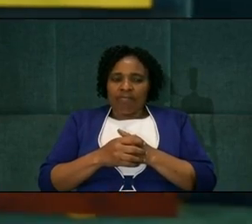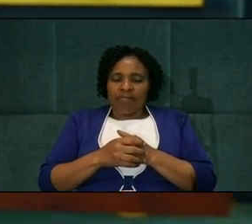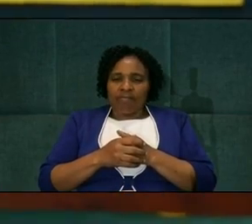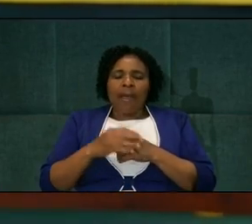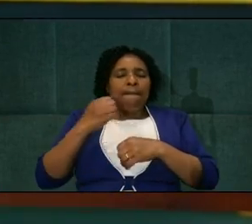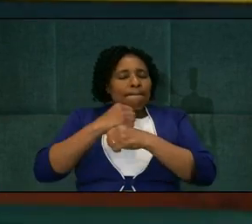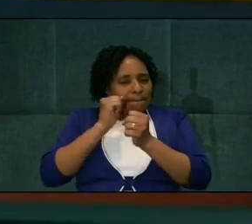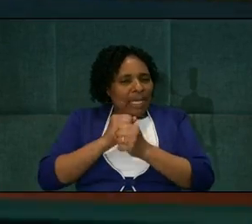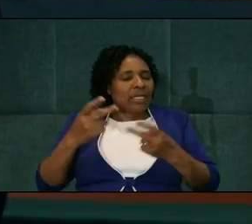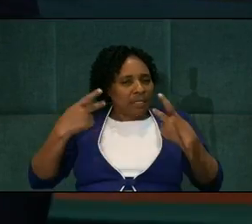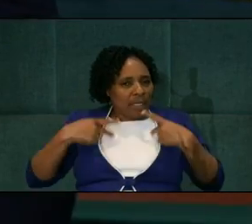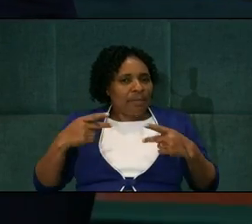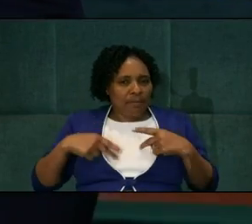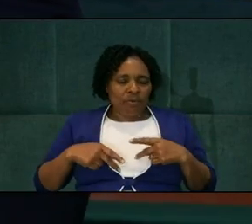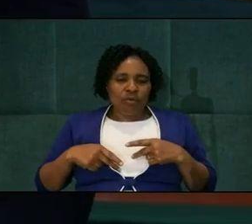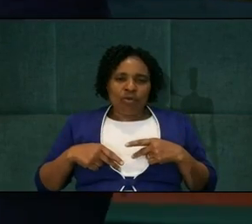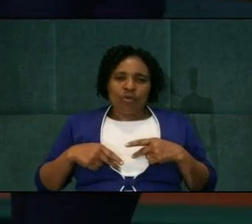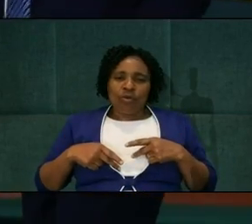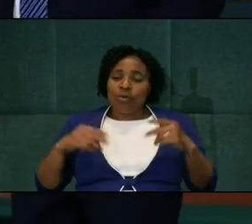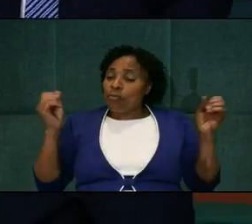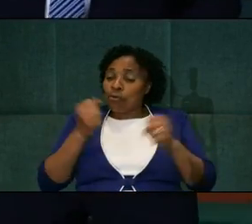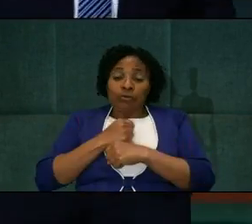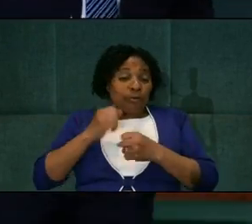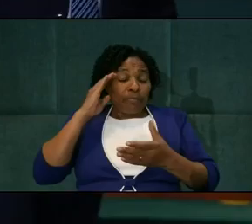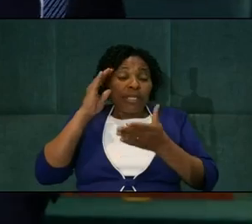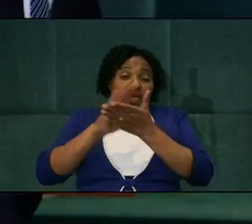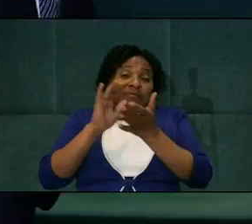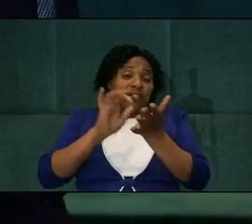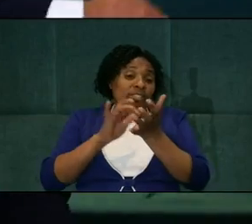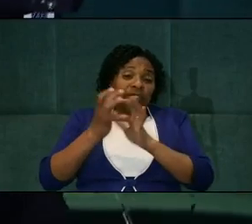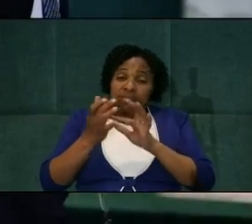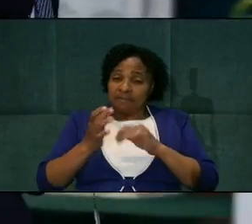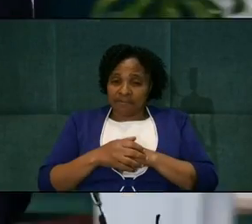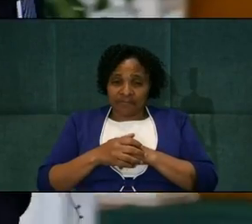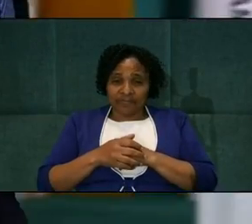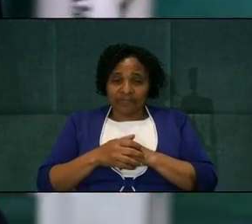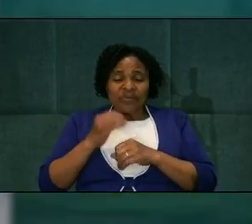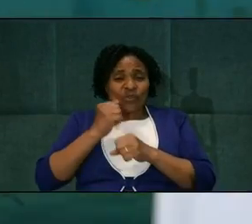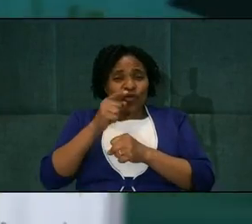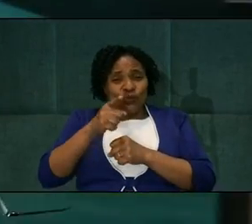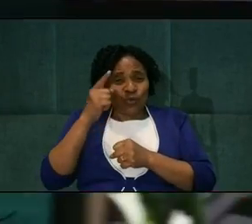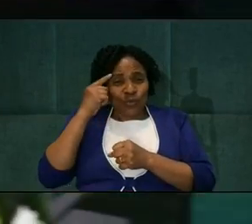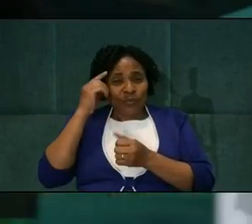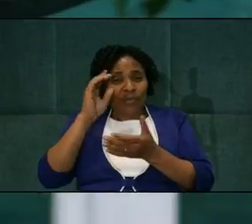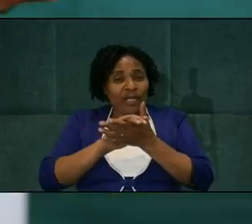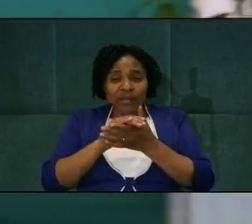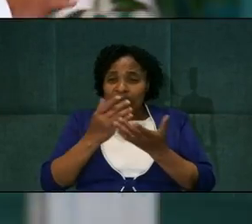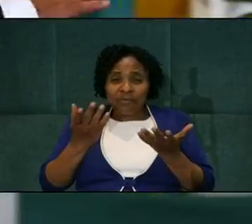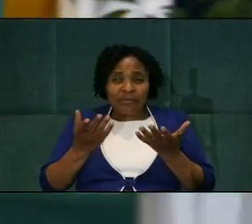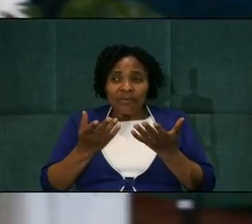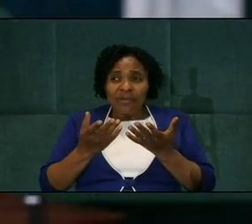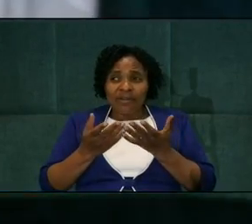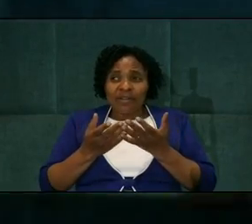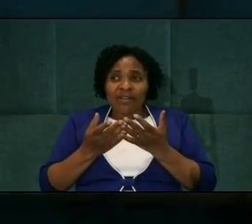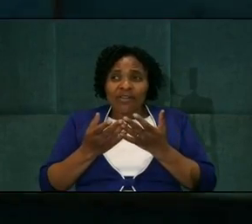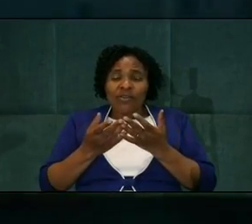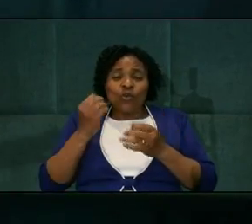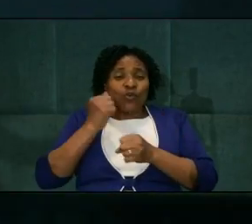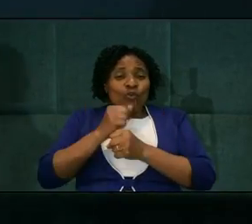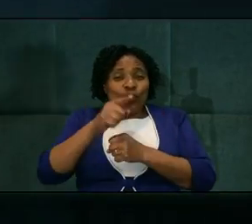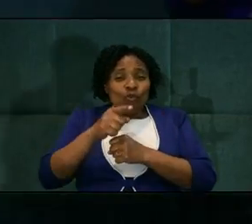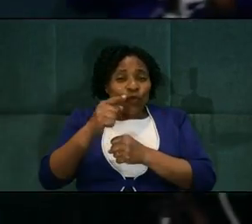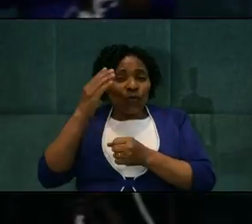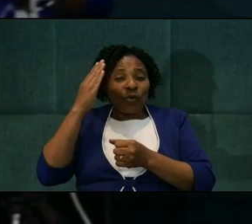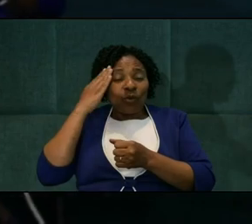caused the people not to believe in Jesus. Do you know who believe? Who? Do you